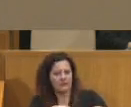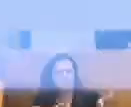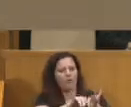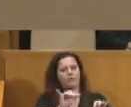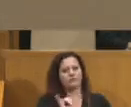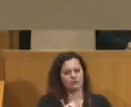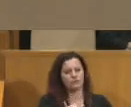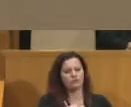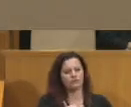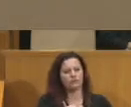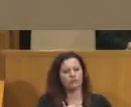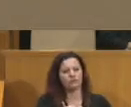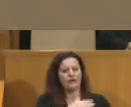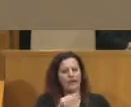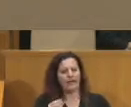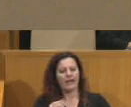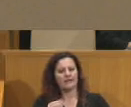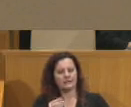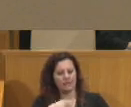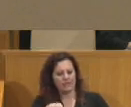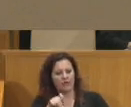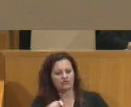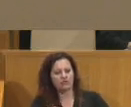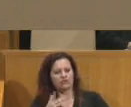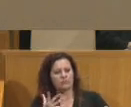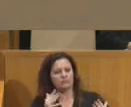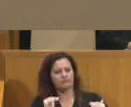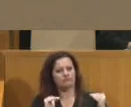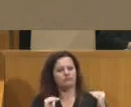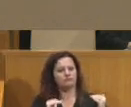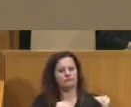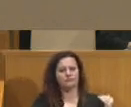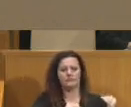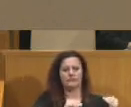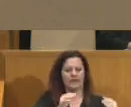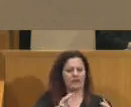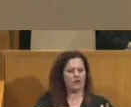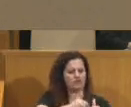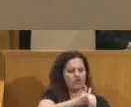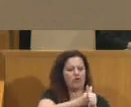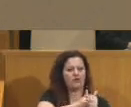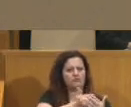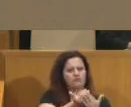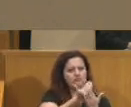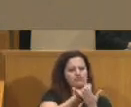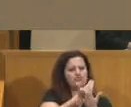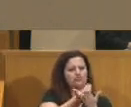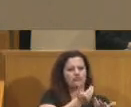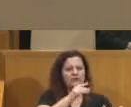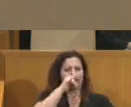are doing what is morally right and not what's politically correct.